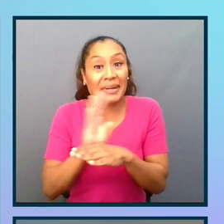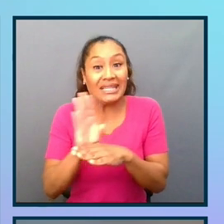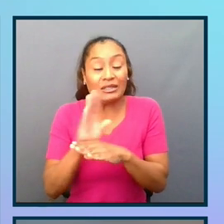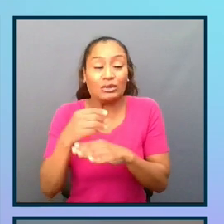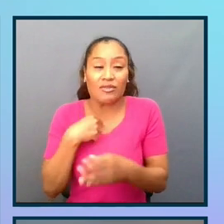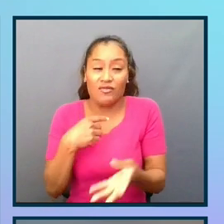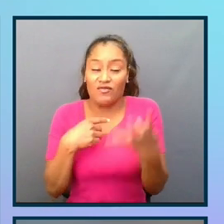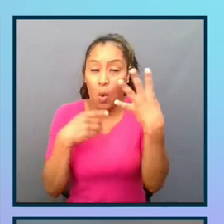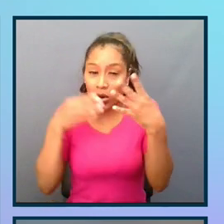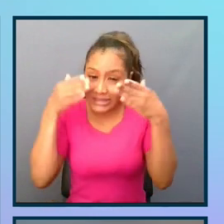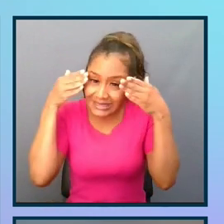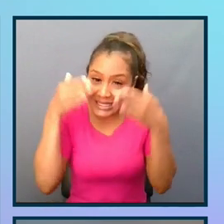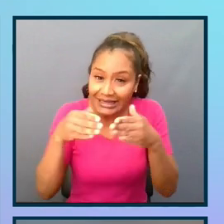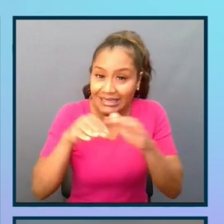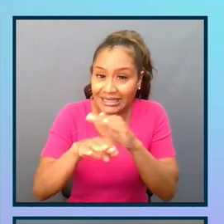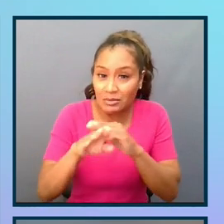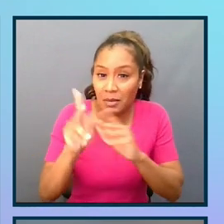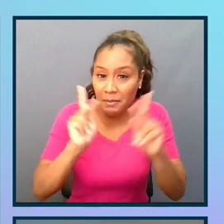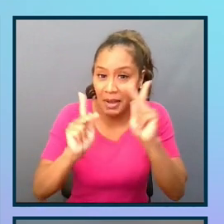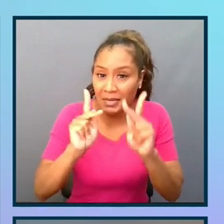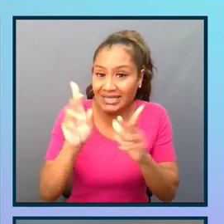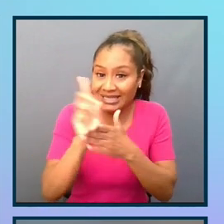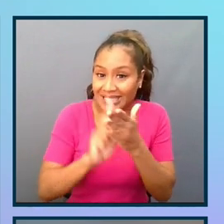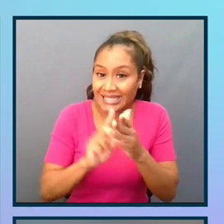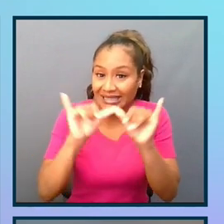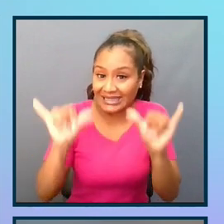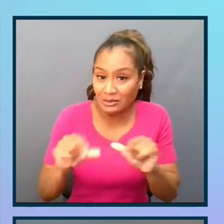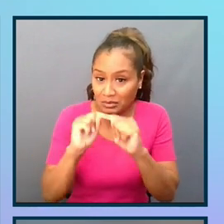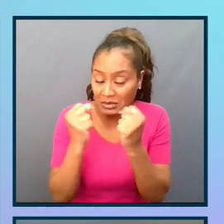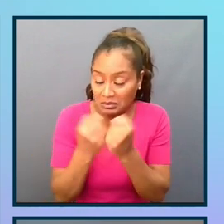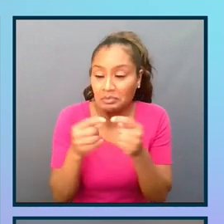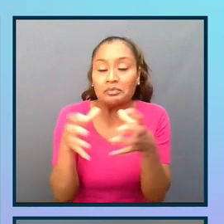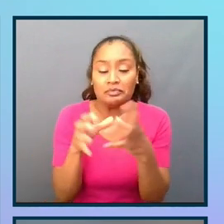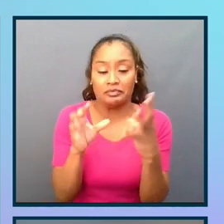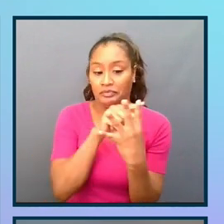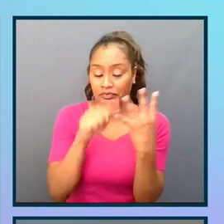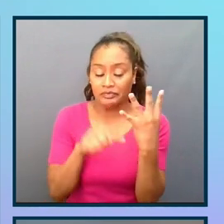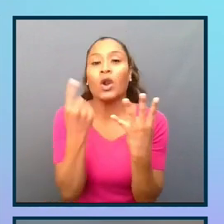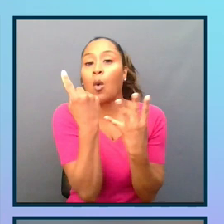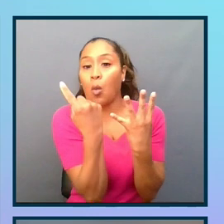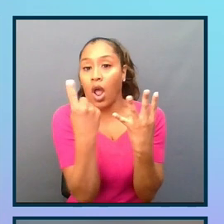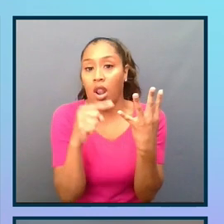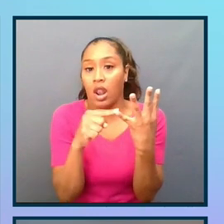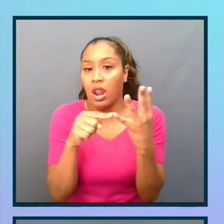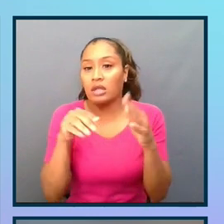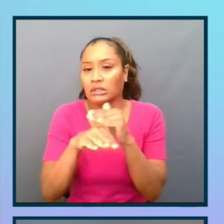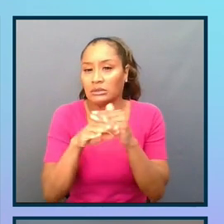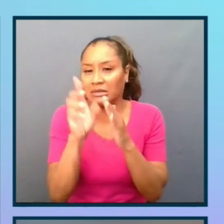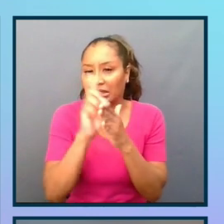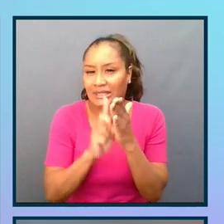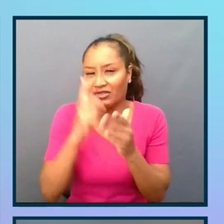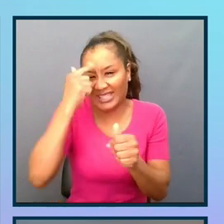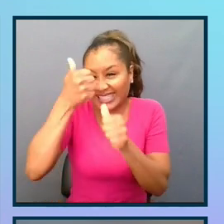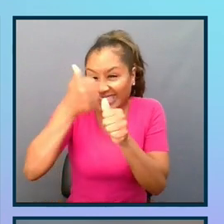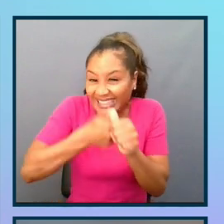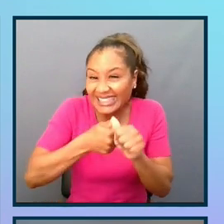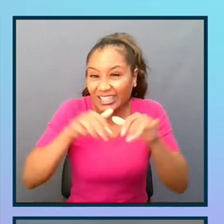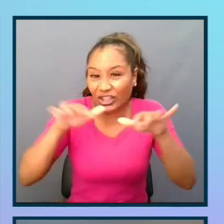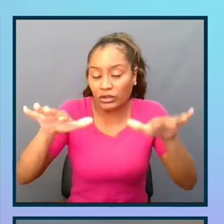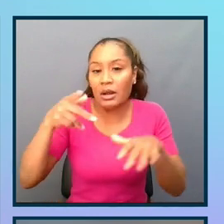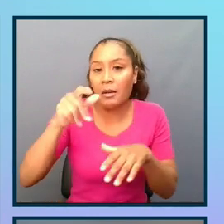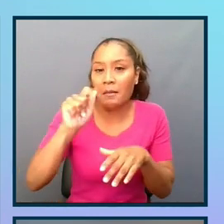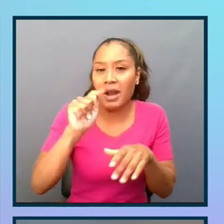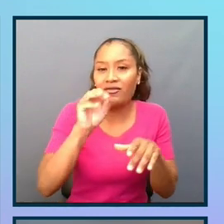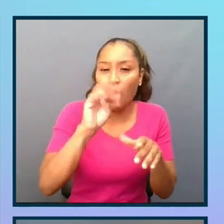dedicated accessibility folks on the design system team, which consisted of 1 accessibility designer for each platform,